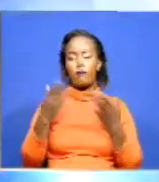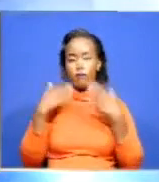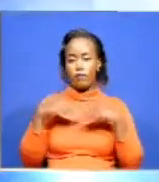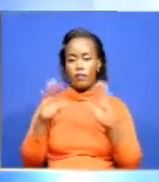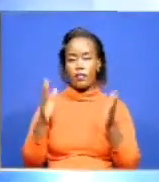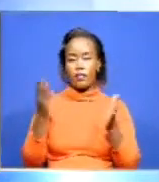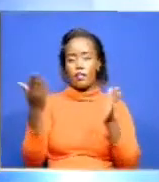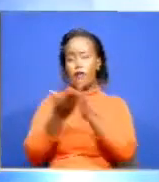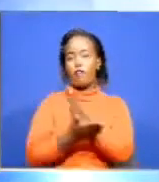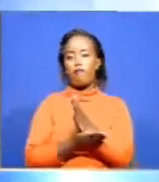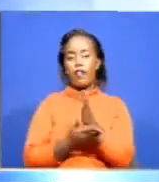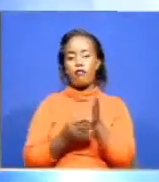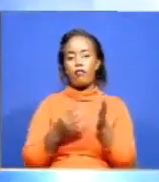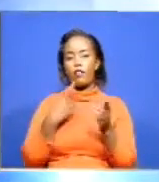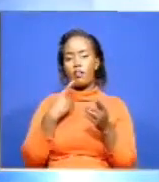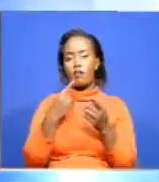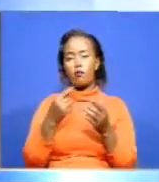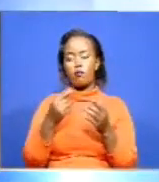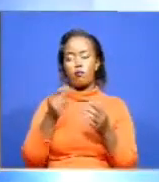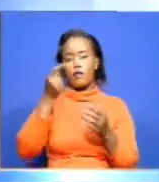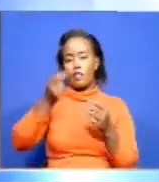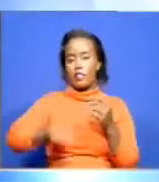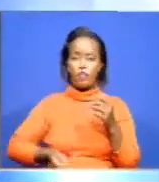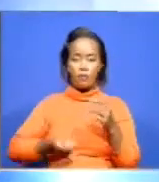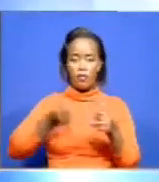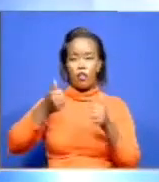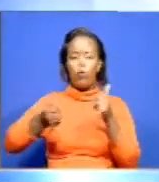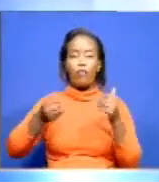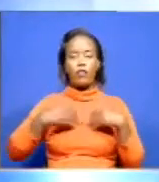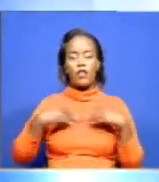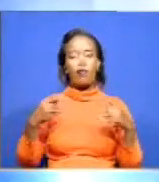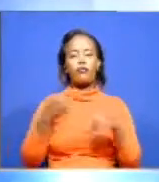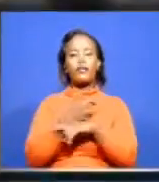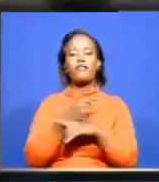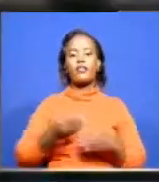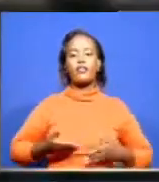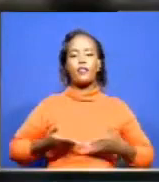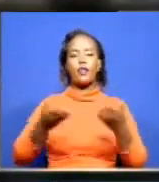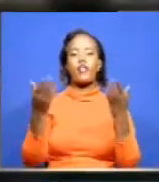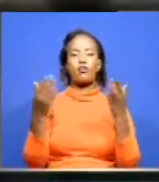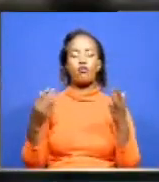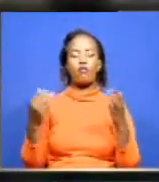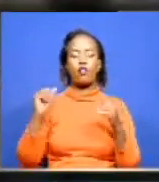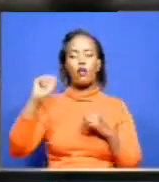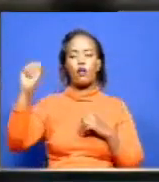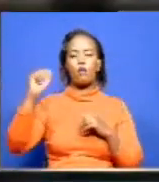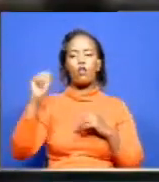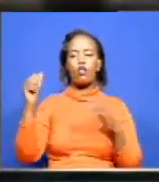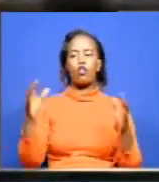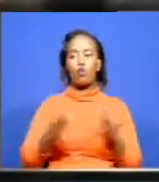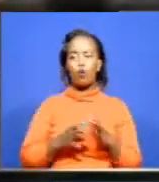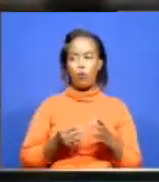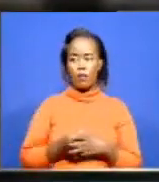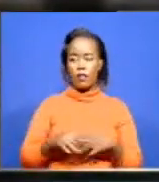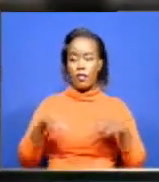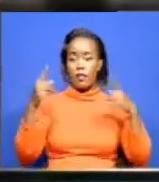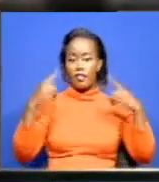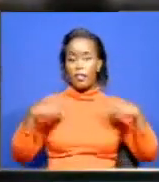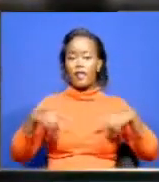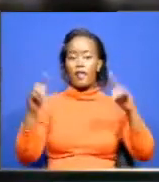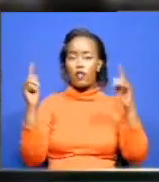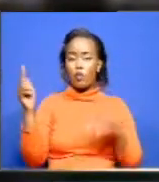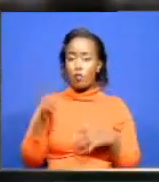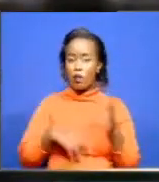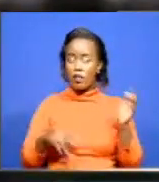for the ruling that continues to attract varied reactions from the political class. A declaration is hereby made that